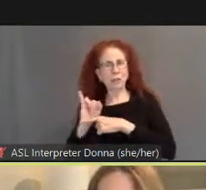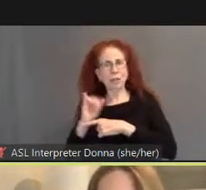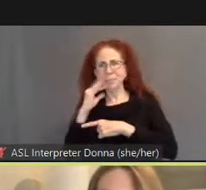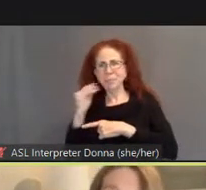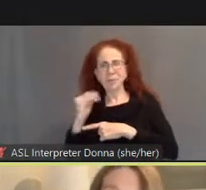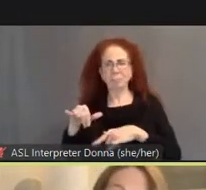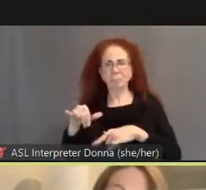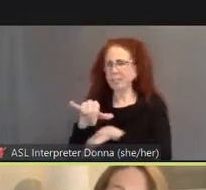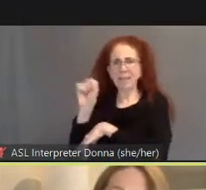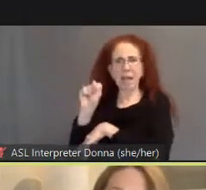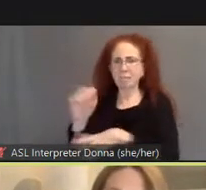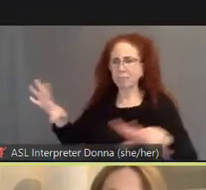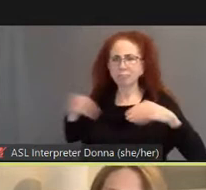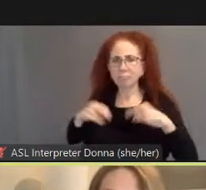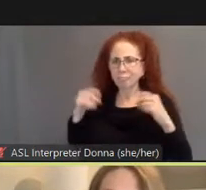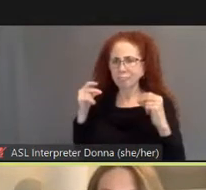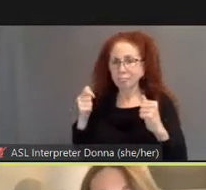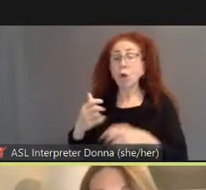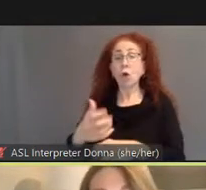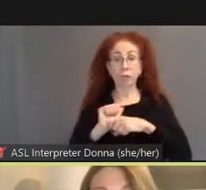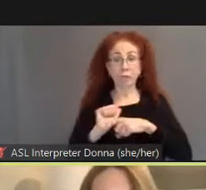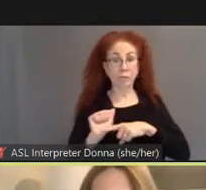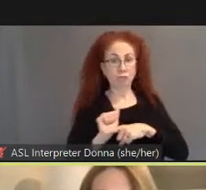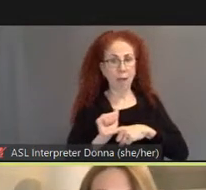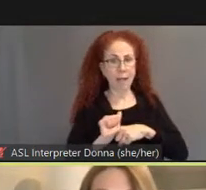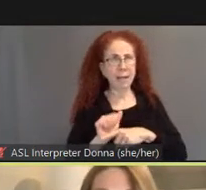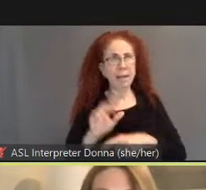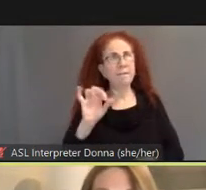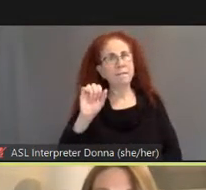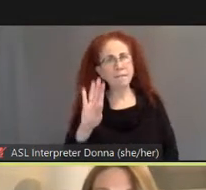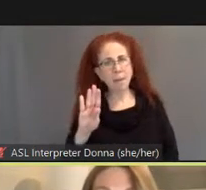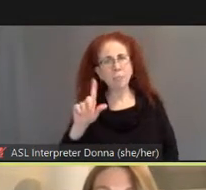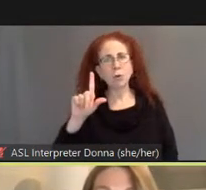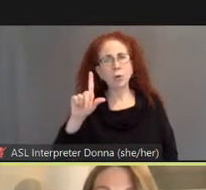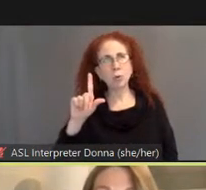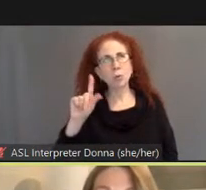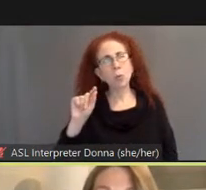said yes. I got trained in, I would say, February of